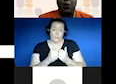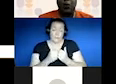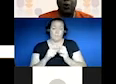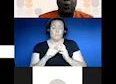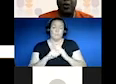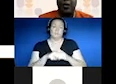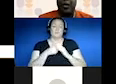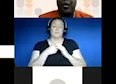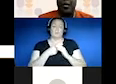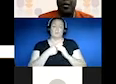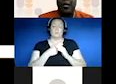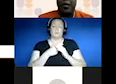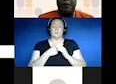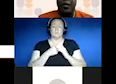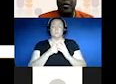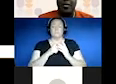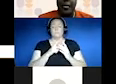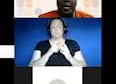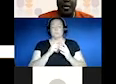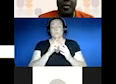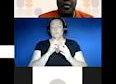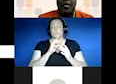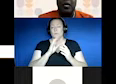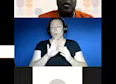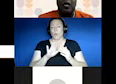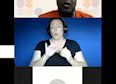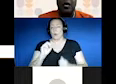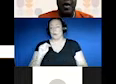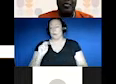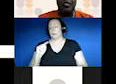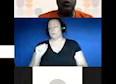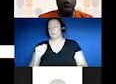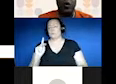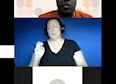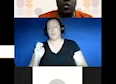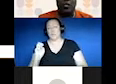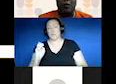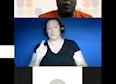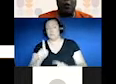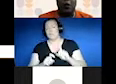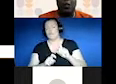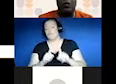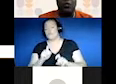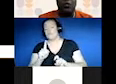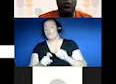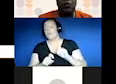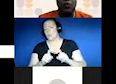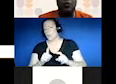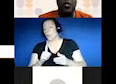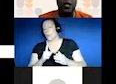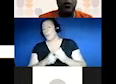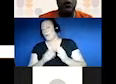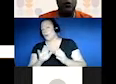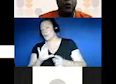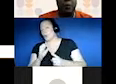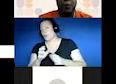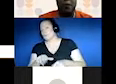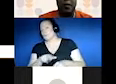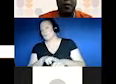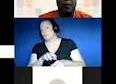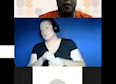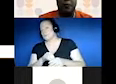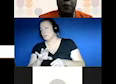off your intake asking questions about what are the cultural norms in your